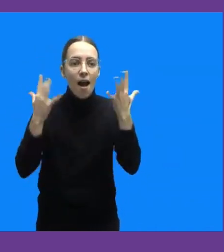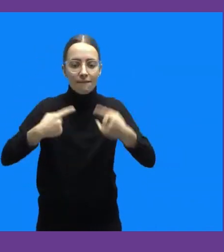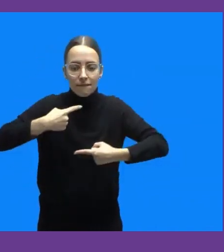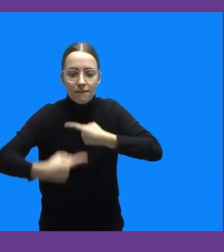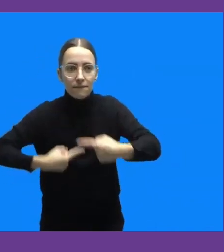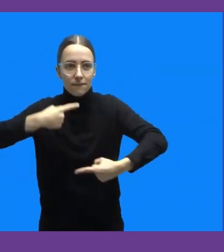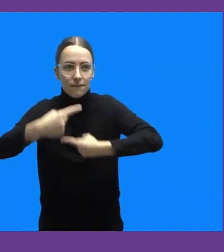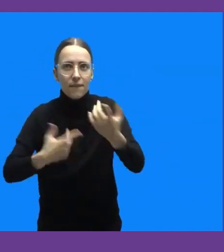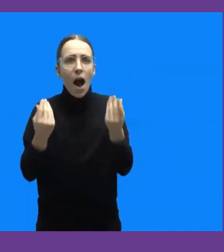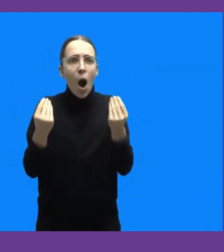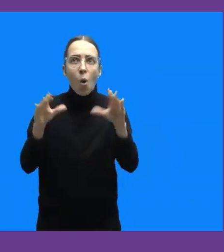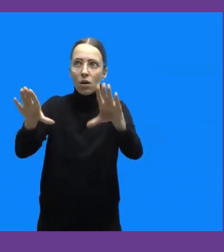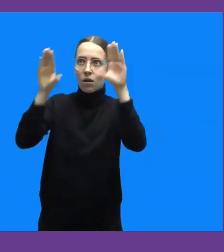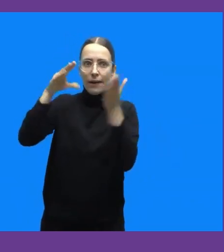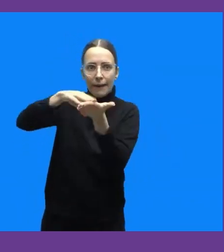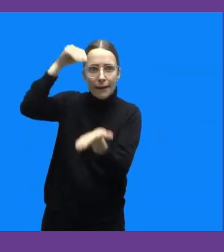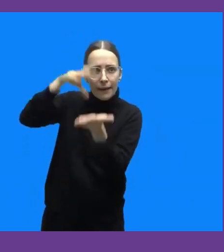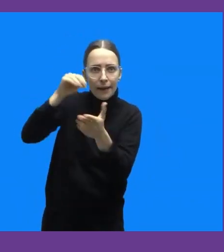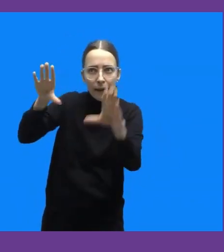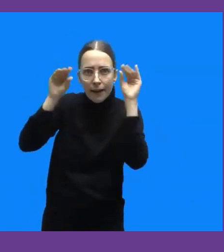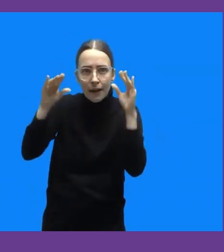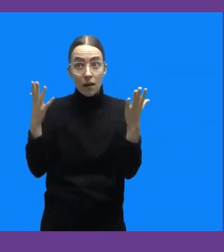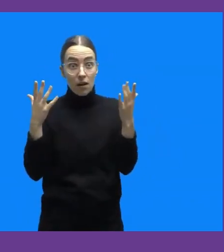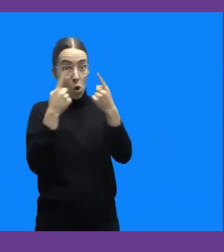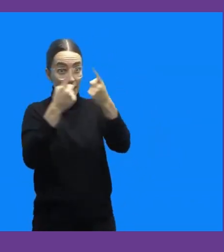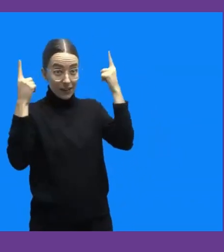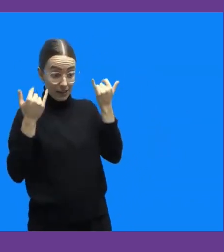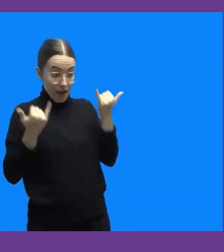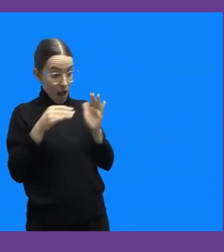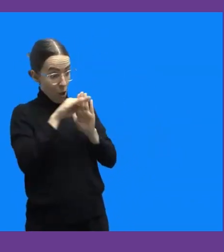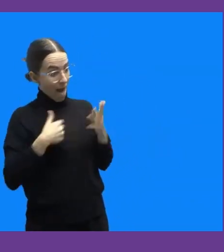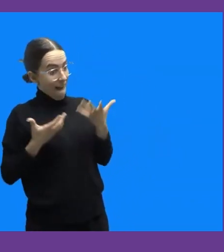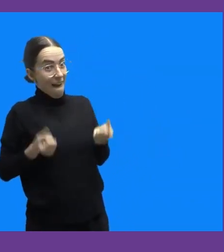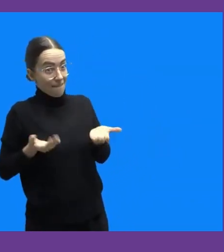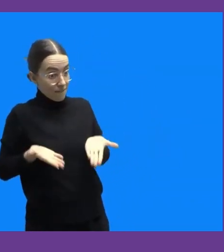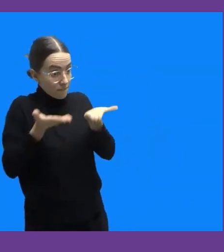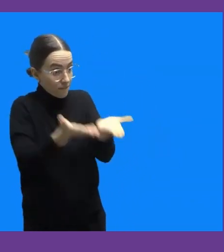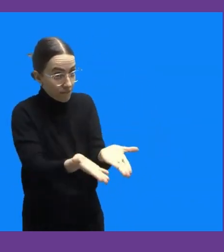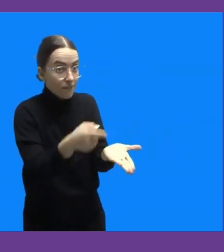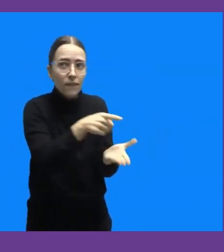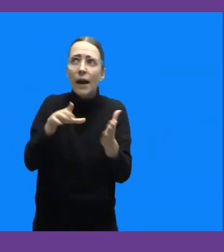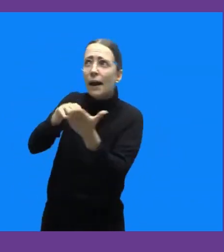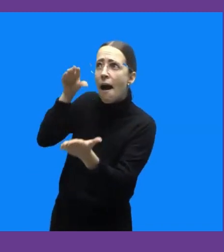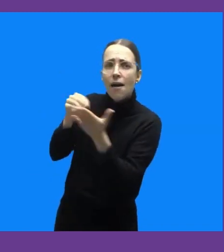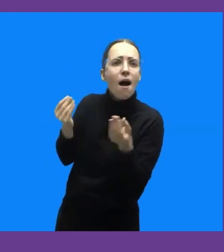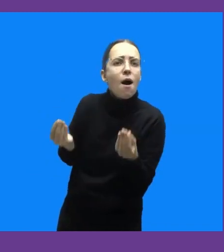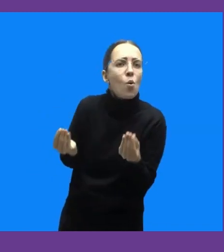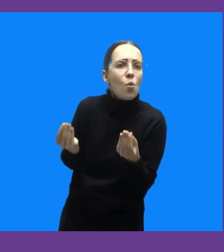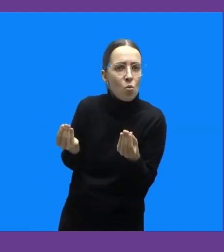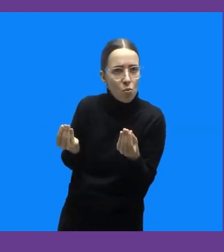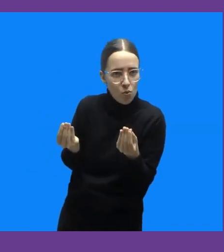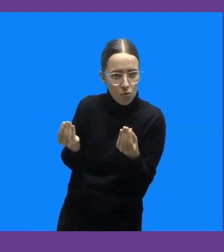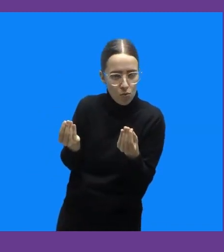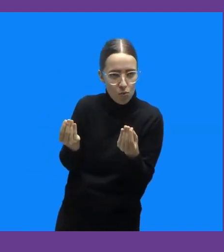the university offers. People, how many people we have from different cultural backgrounds, how many